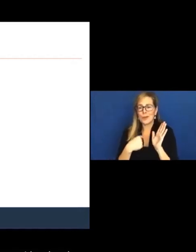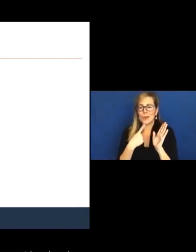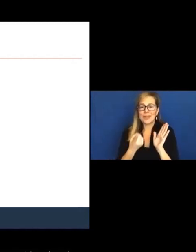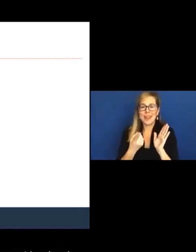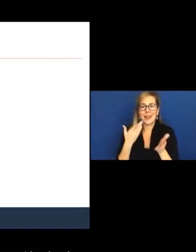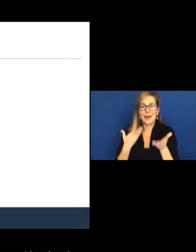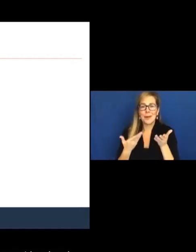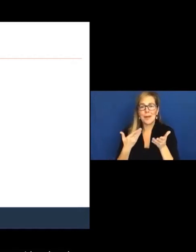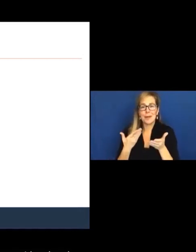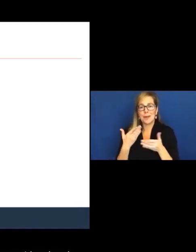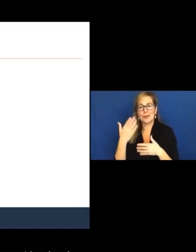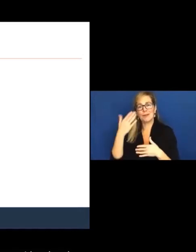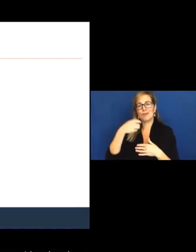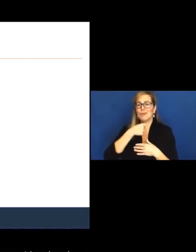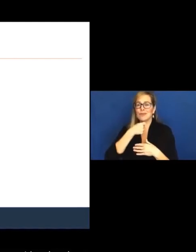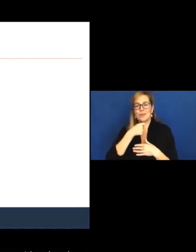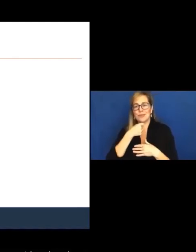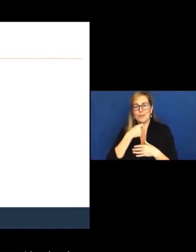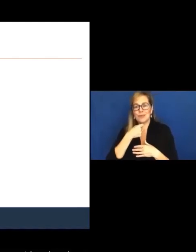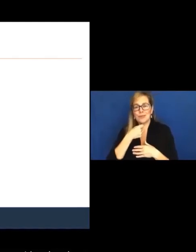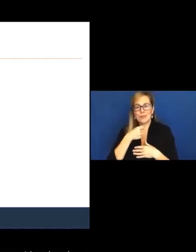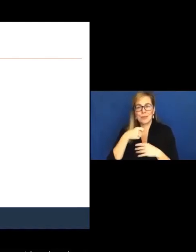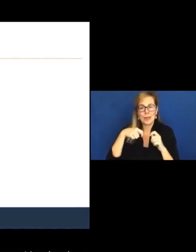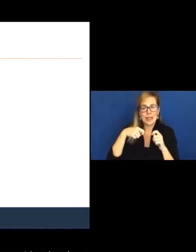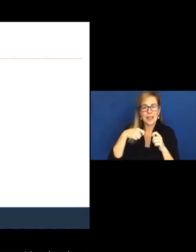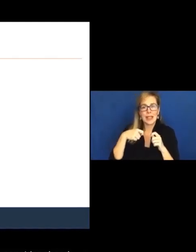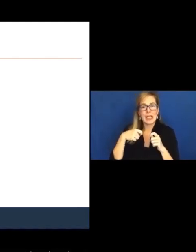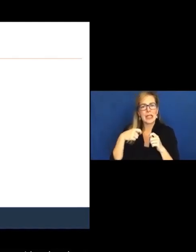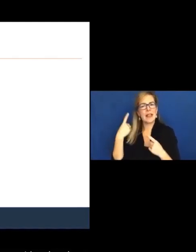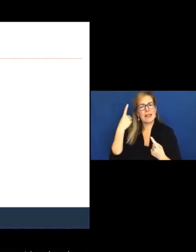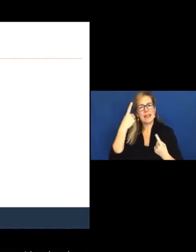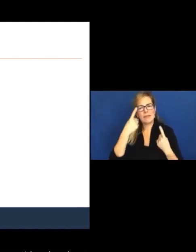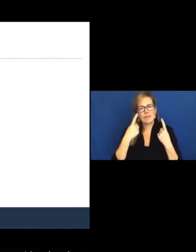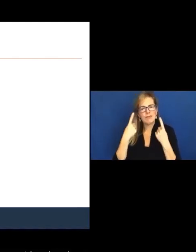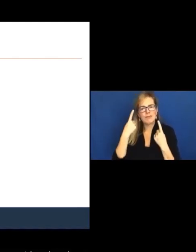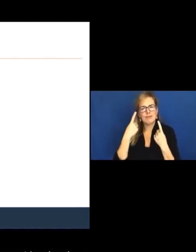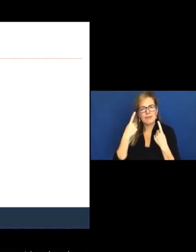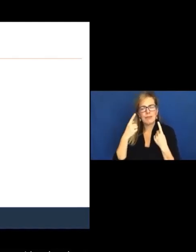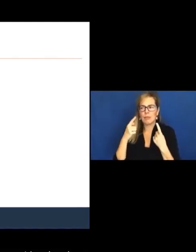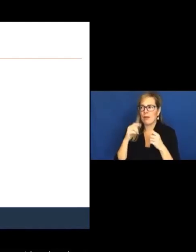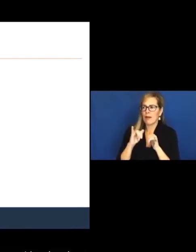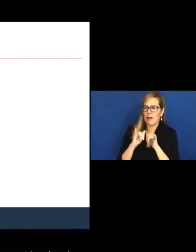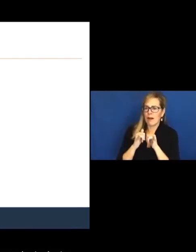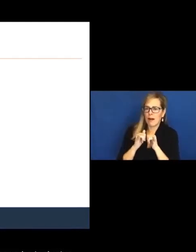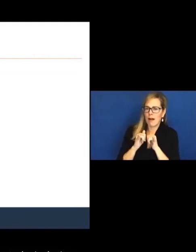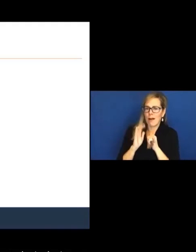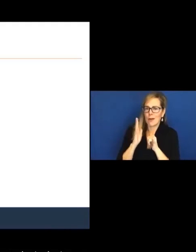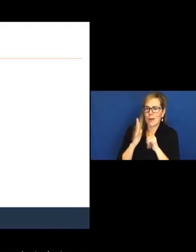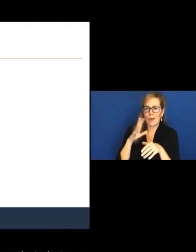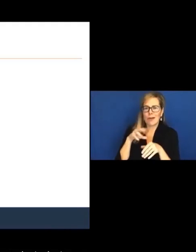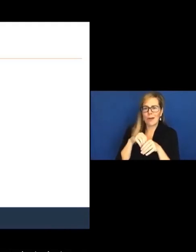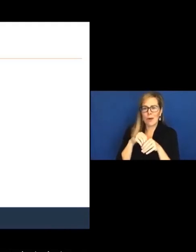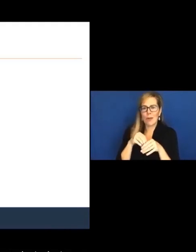mic and camera, consider ahead of time how you are going to incorporate description into